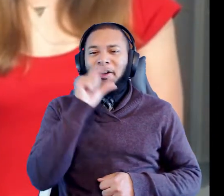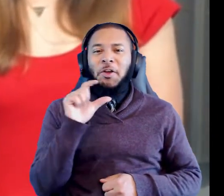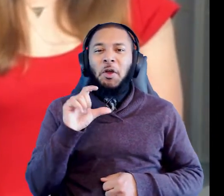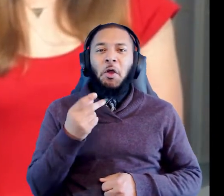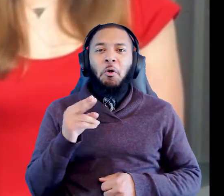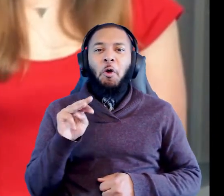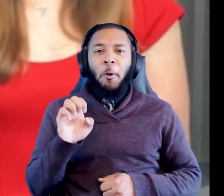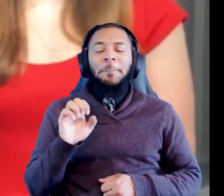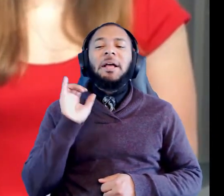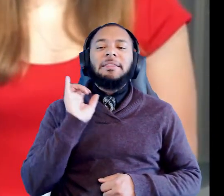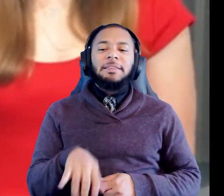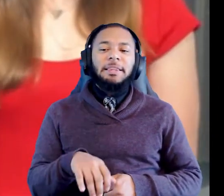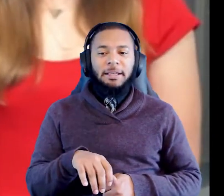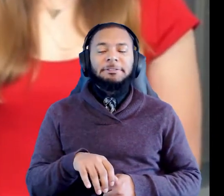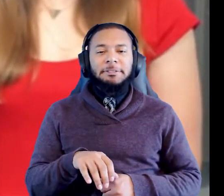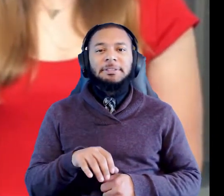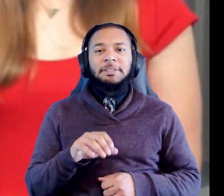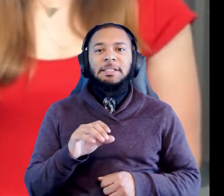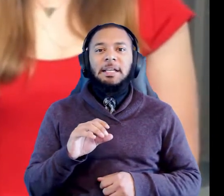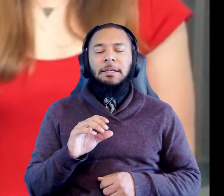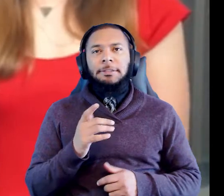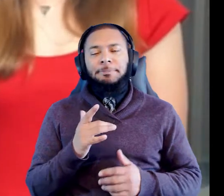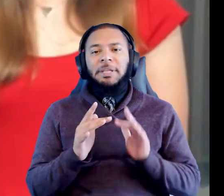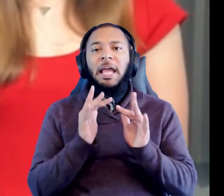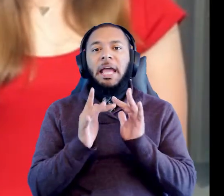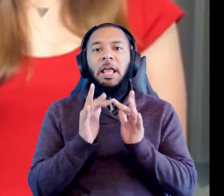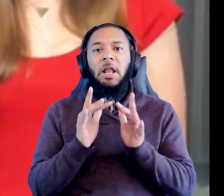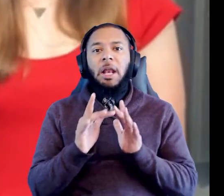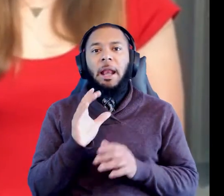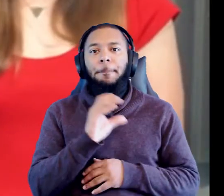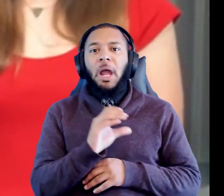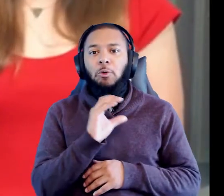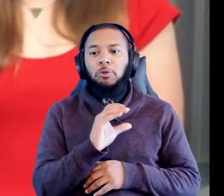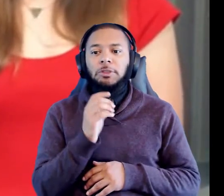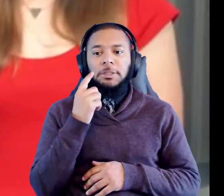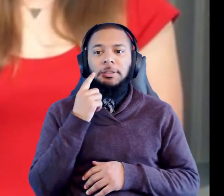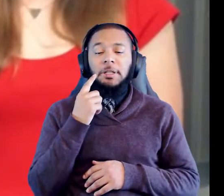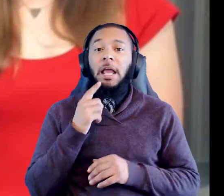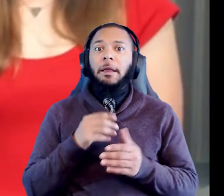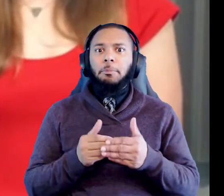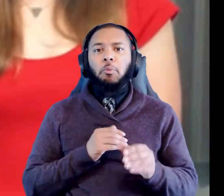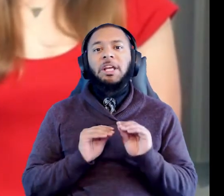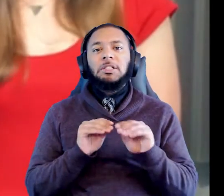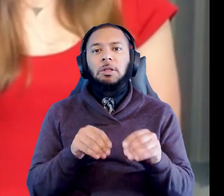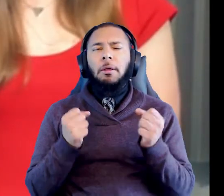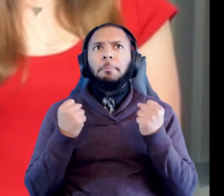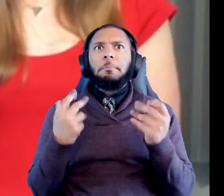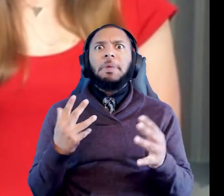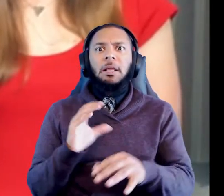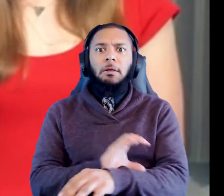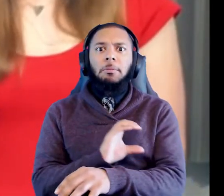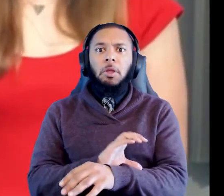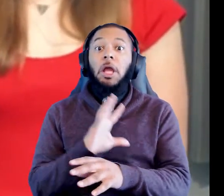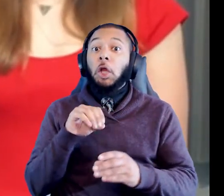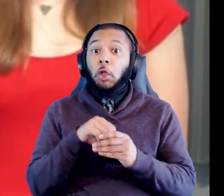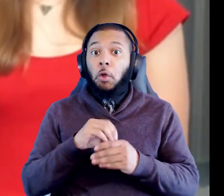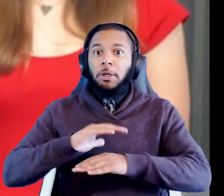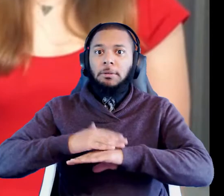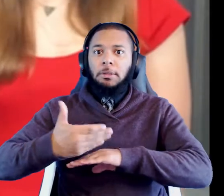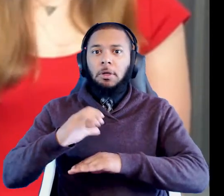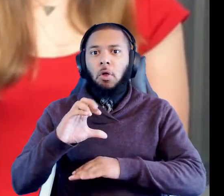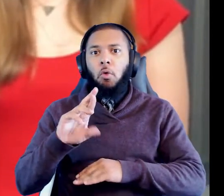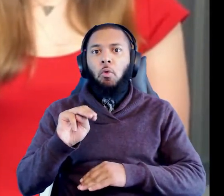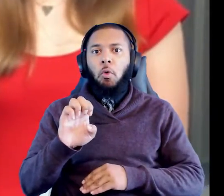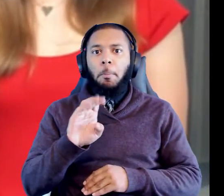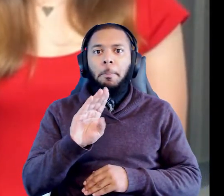internet browser that is used as software and comes pre-installed on many of our computers including chromebooks here's our